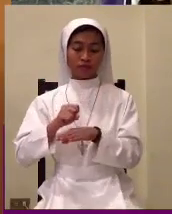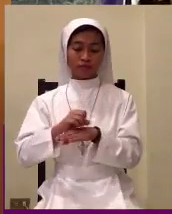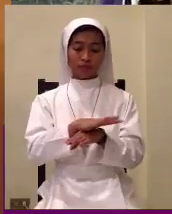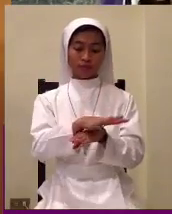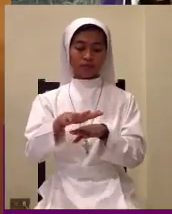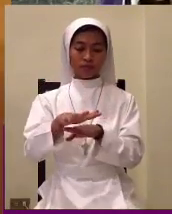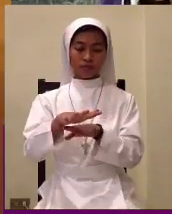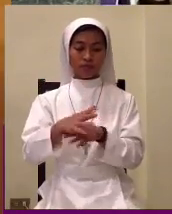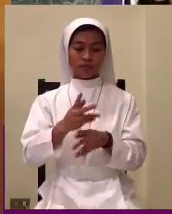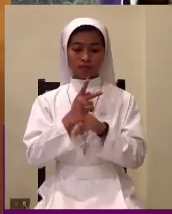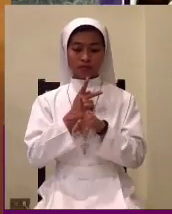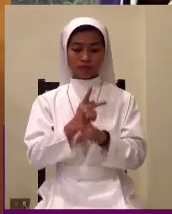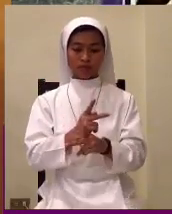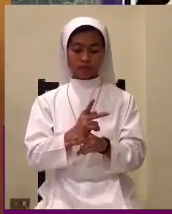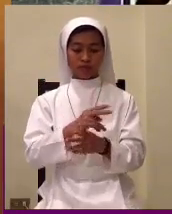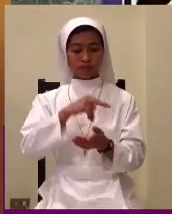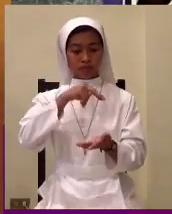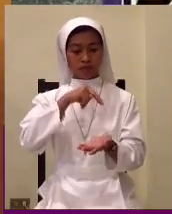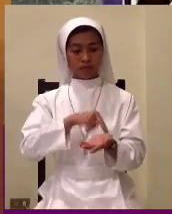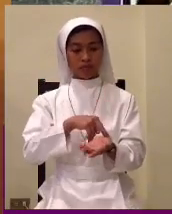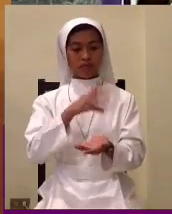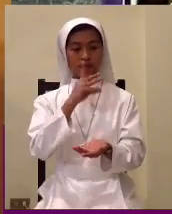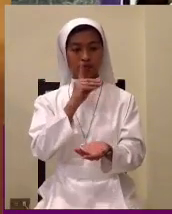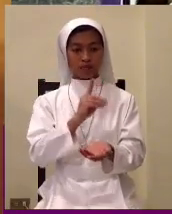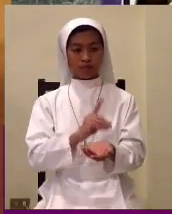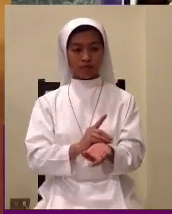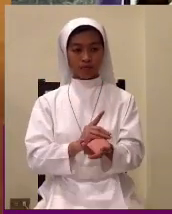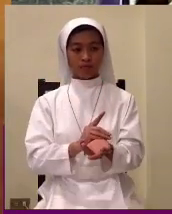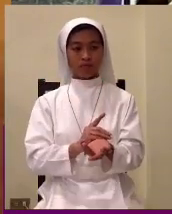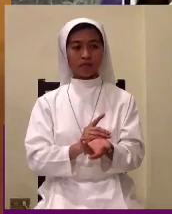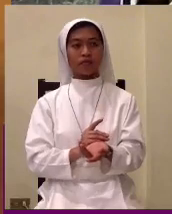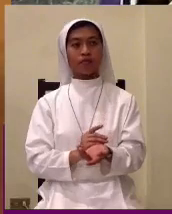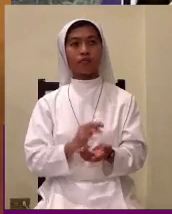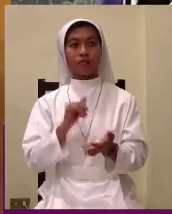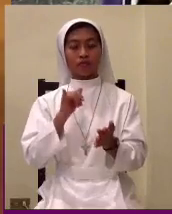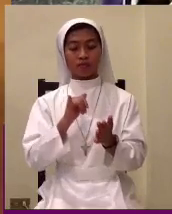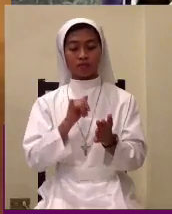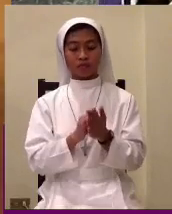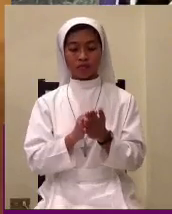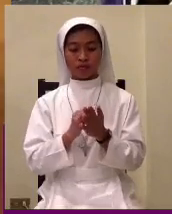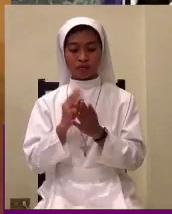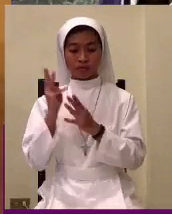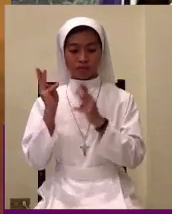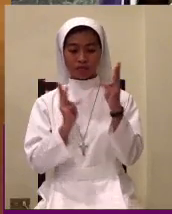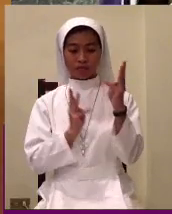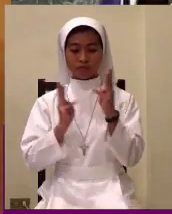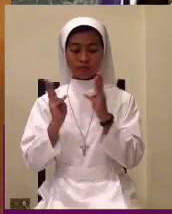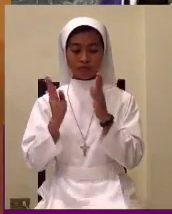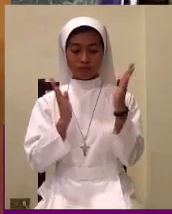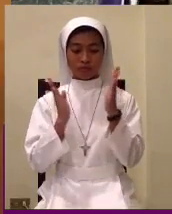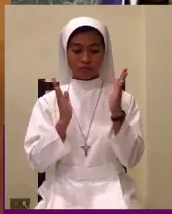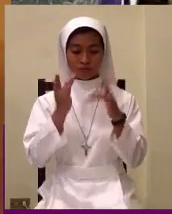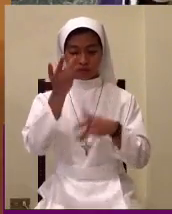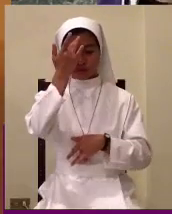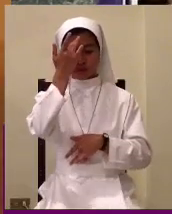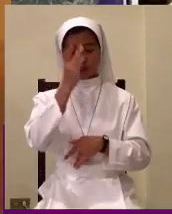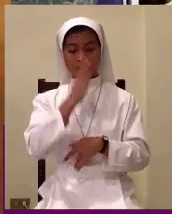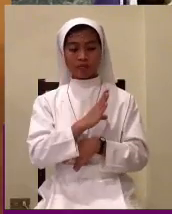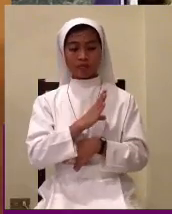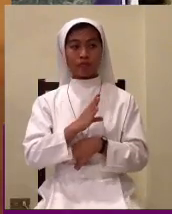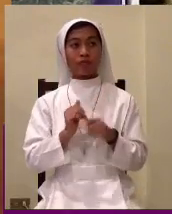Protect the medical experts that they may minister to the sick with competence and